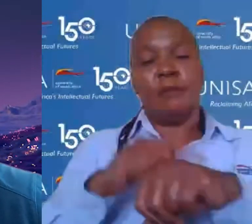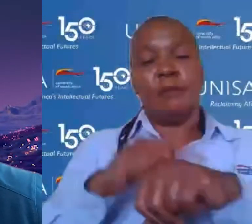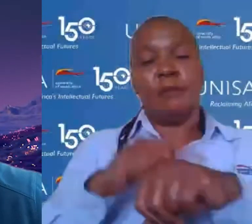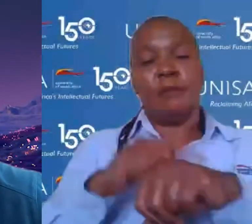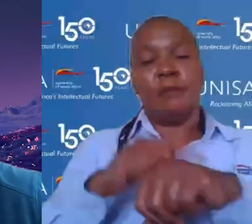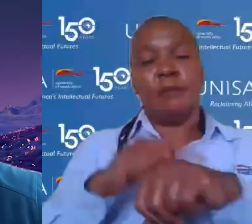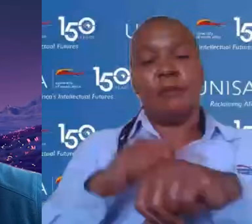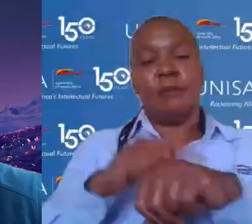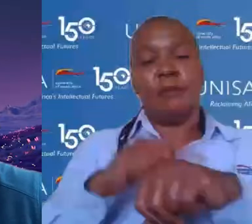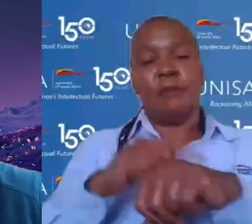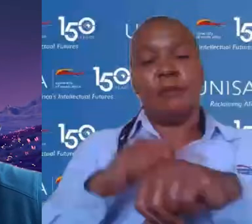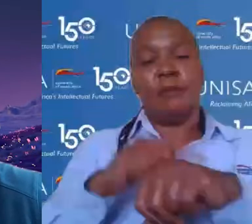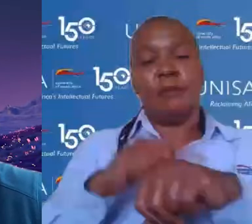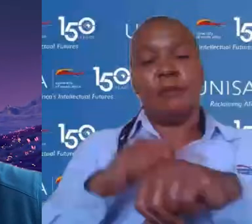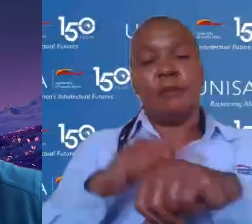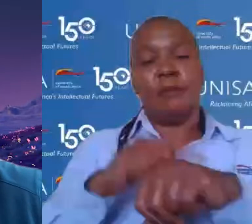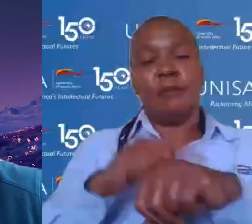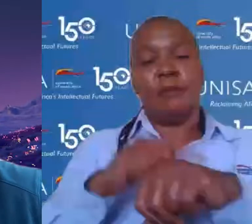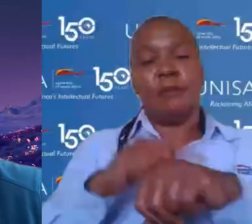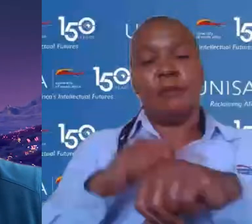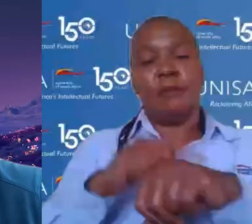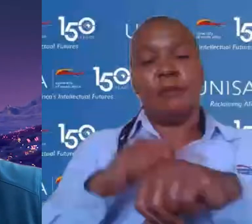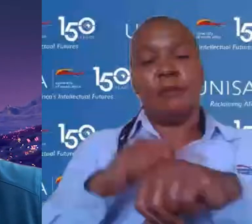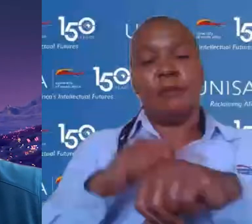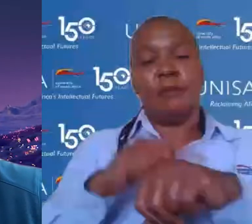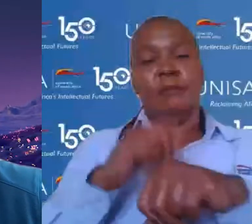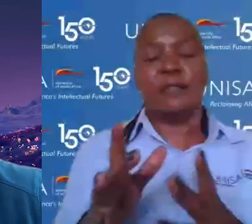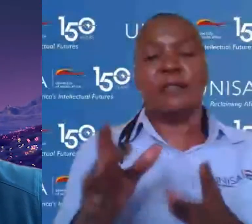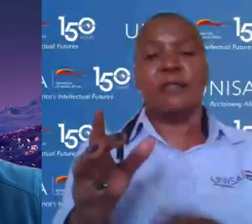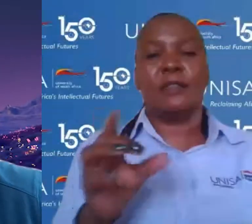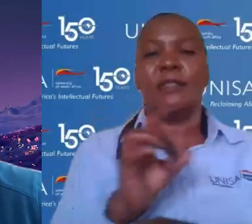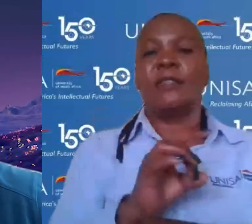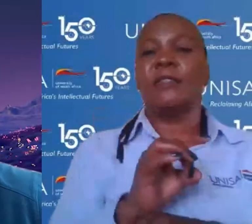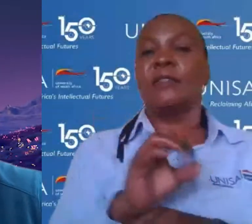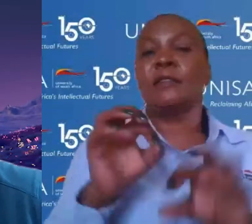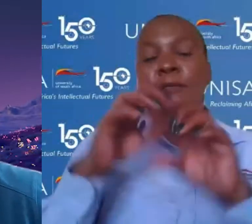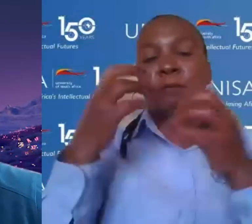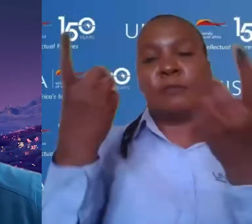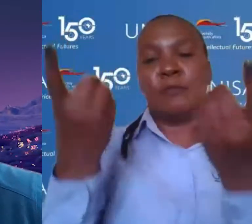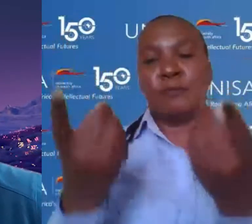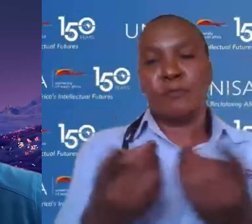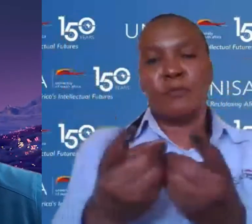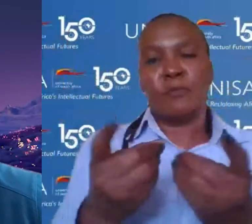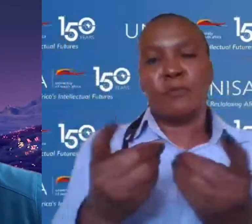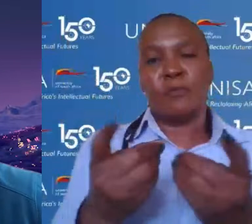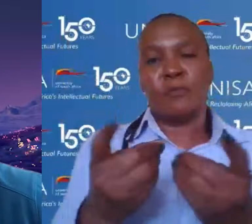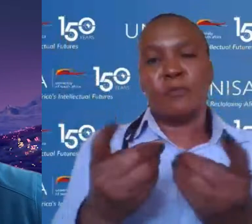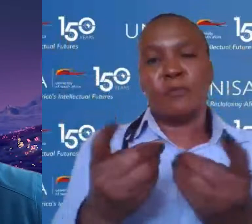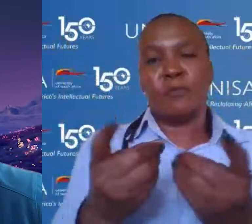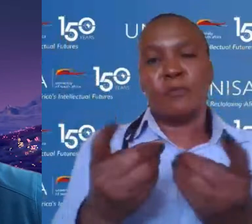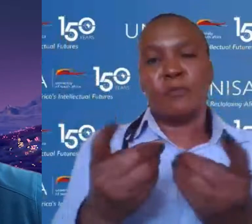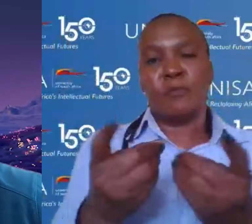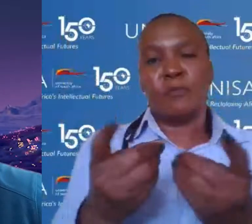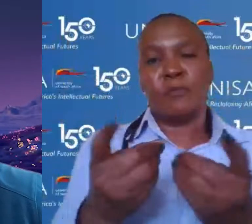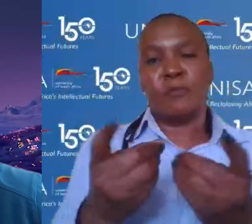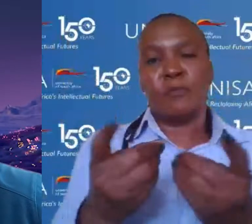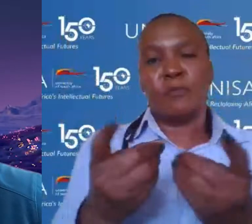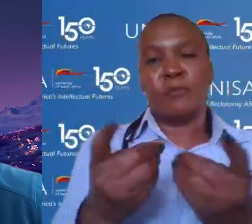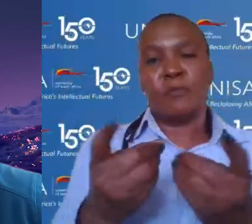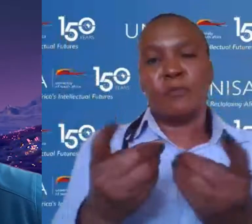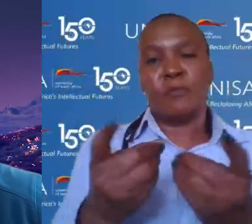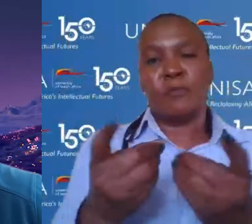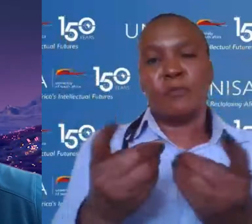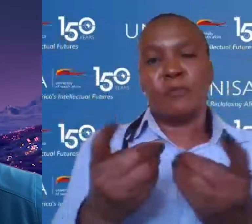DSAA, Directorate Students Administration and Assessment. They're going to tell you all